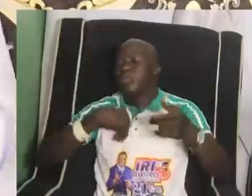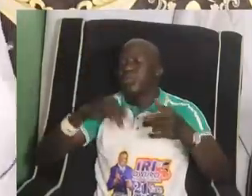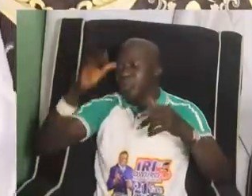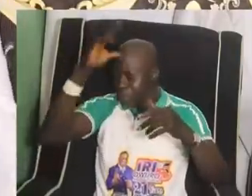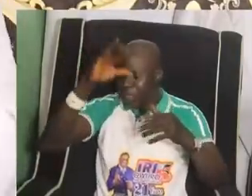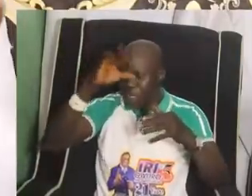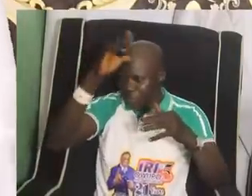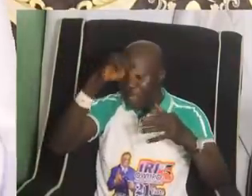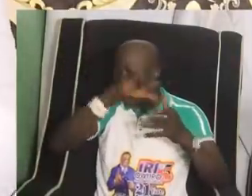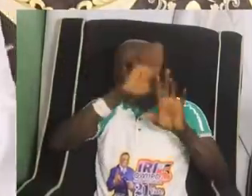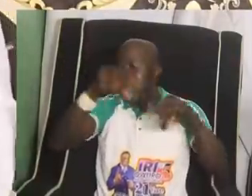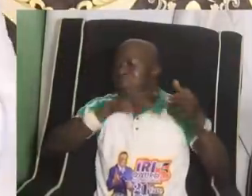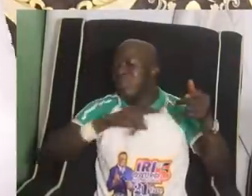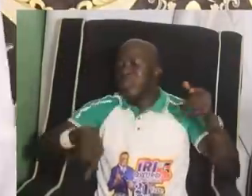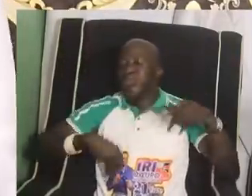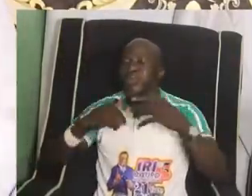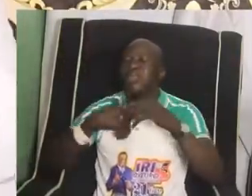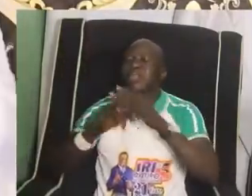gba